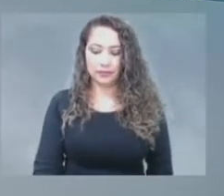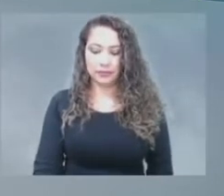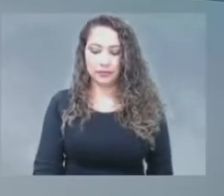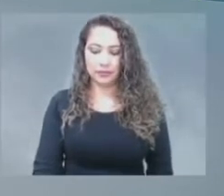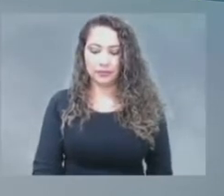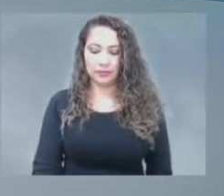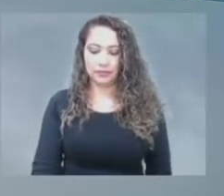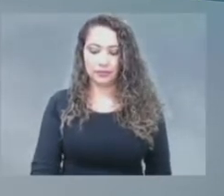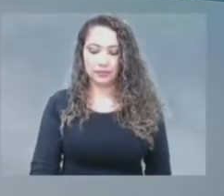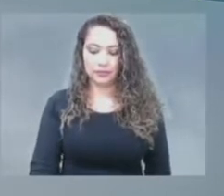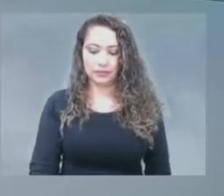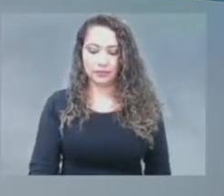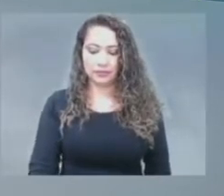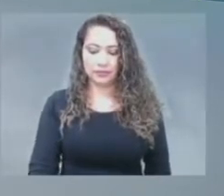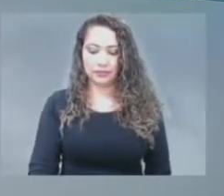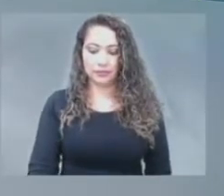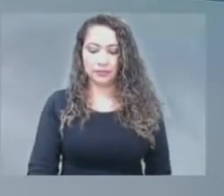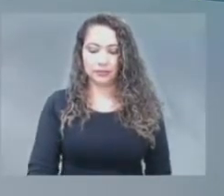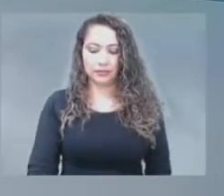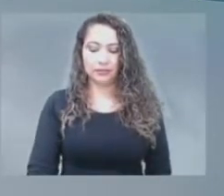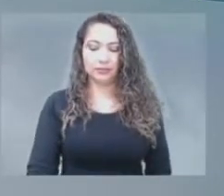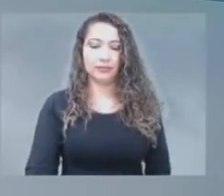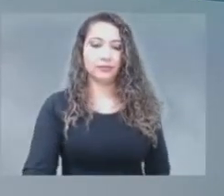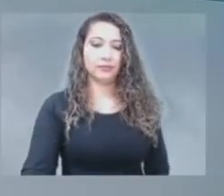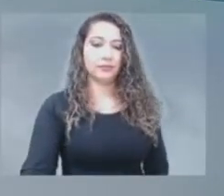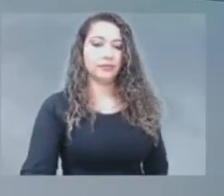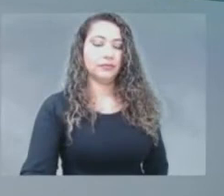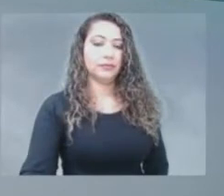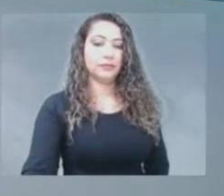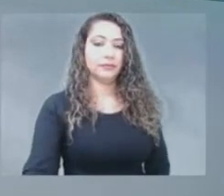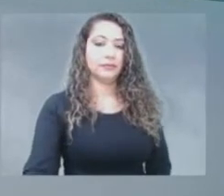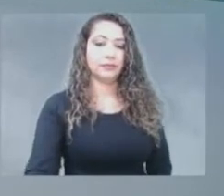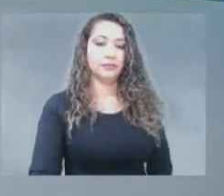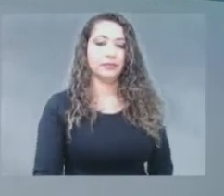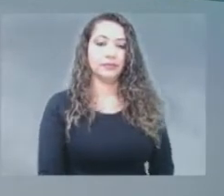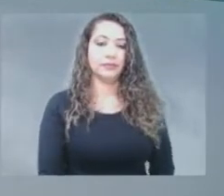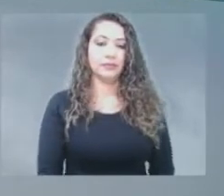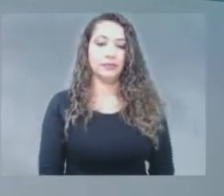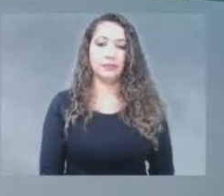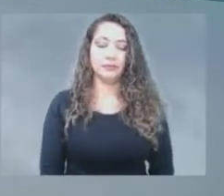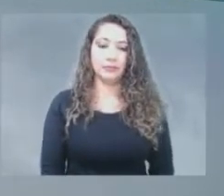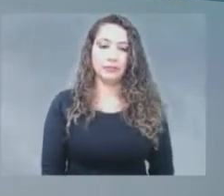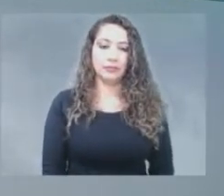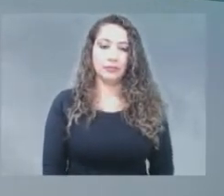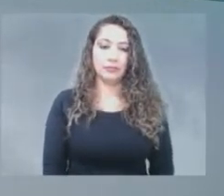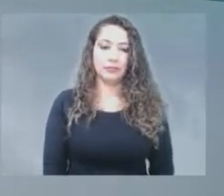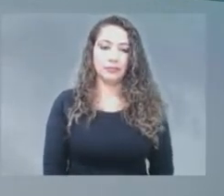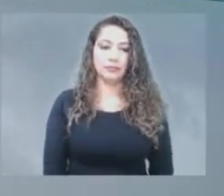The projection that we have for here, we have another projection of what is very high, because there's a